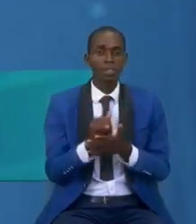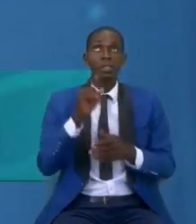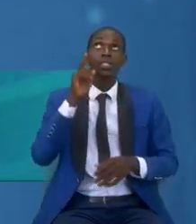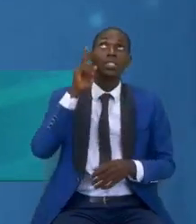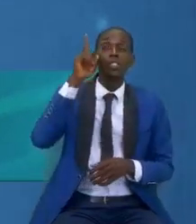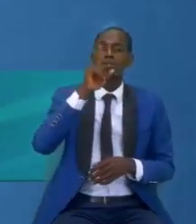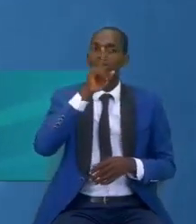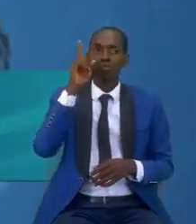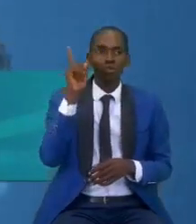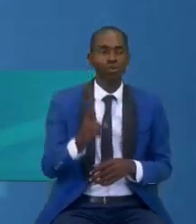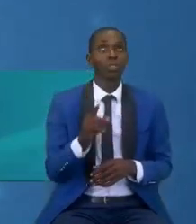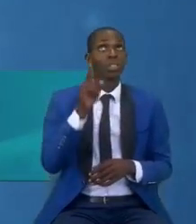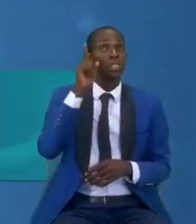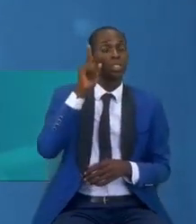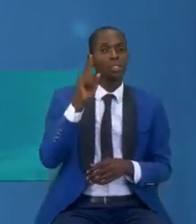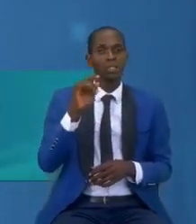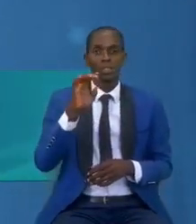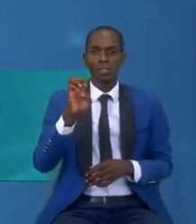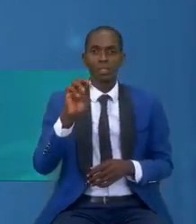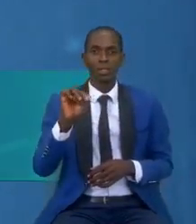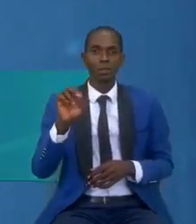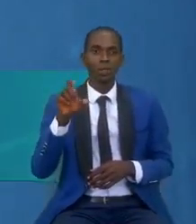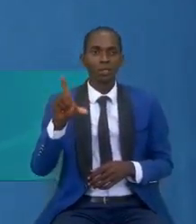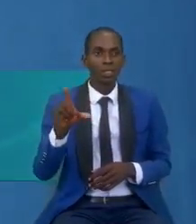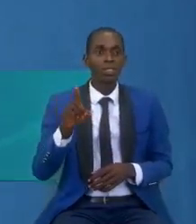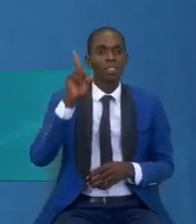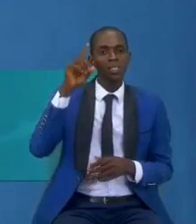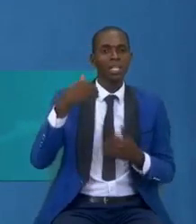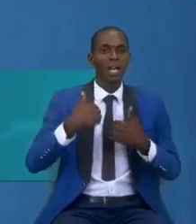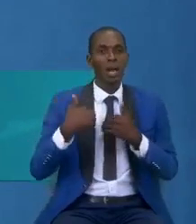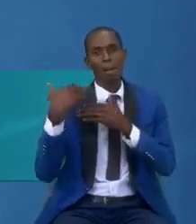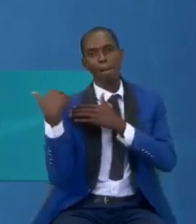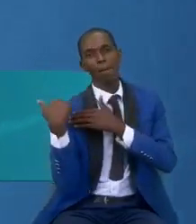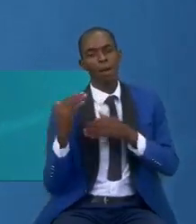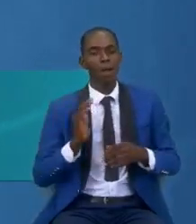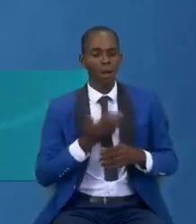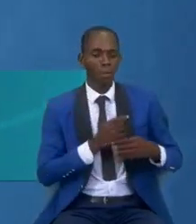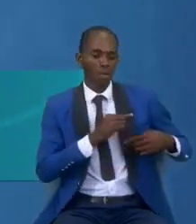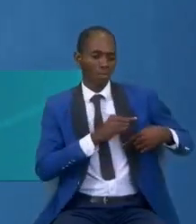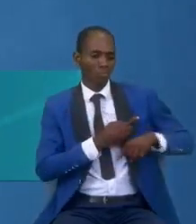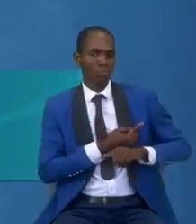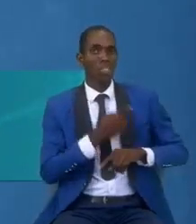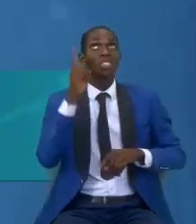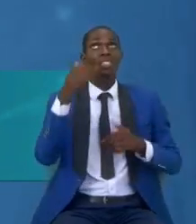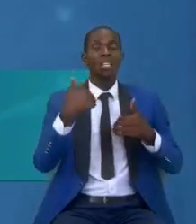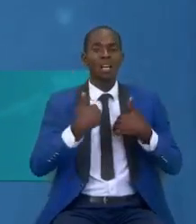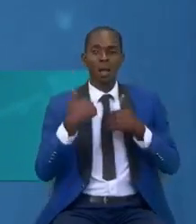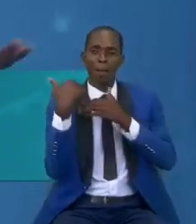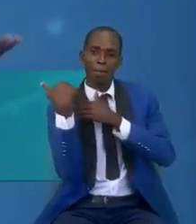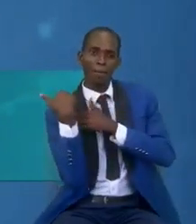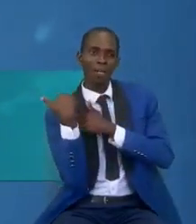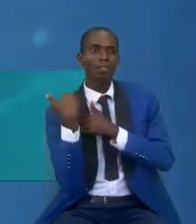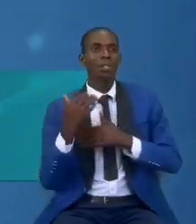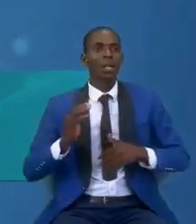borne our griefs, he has carried away our sorrows, and yet we